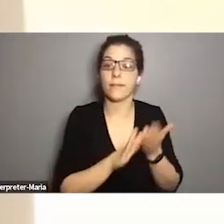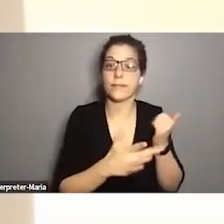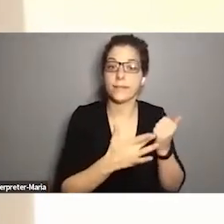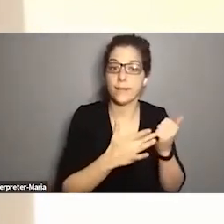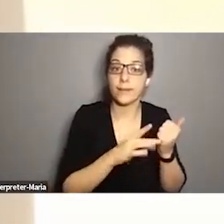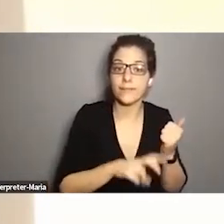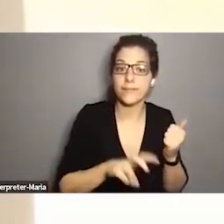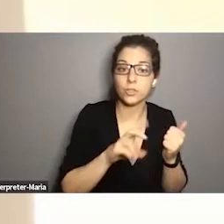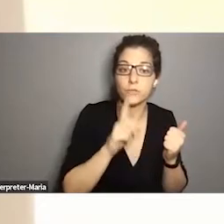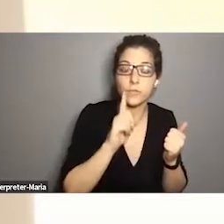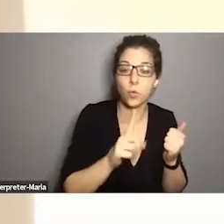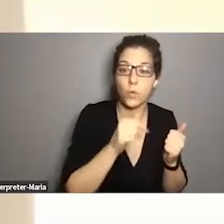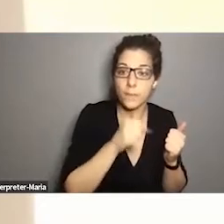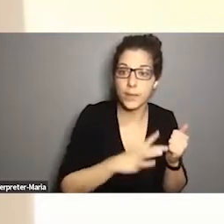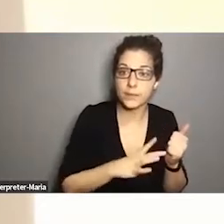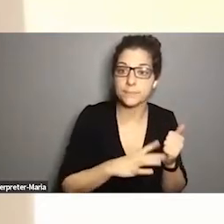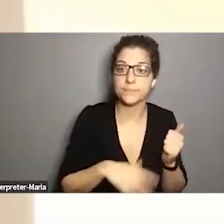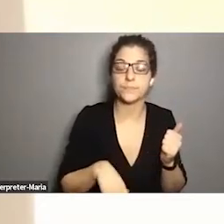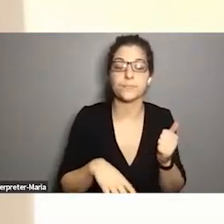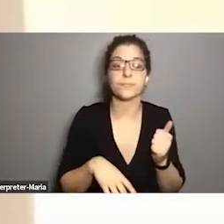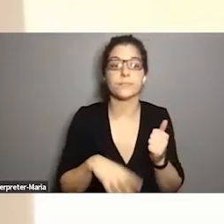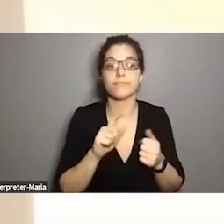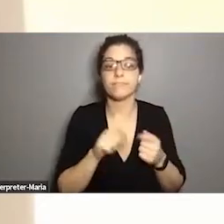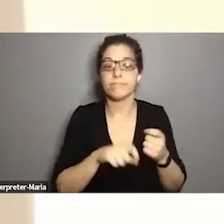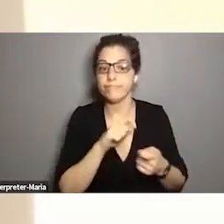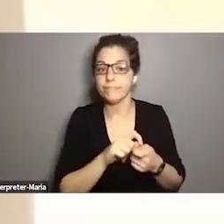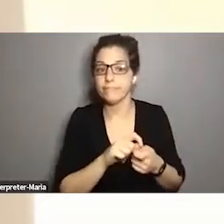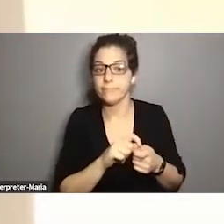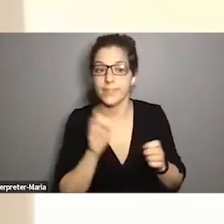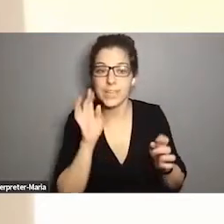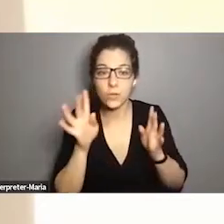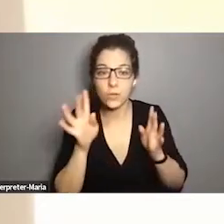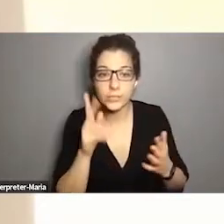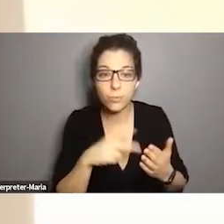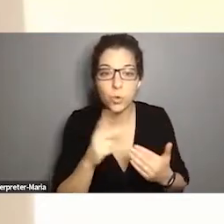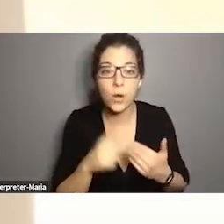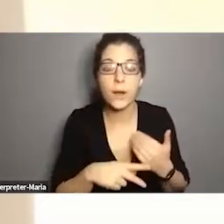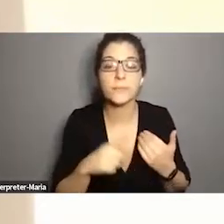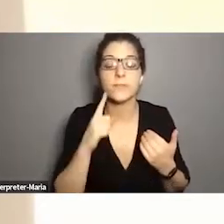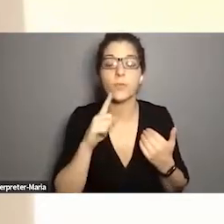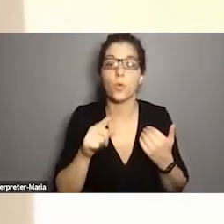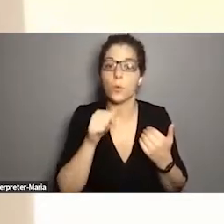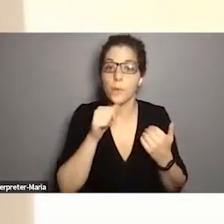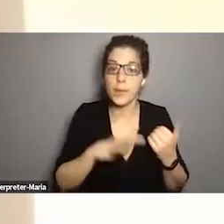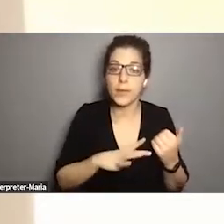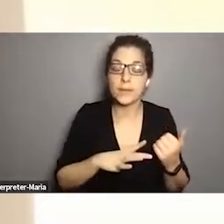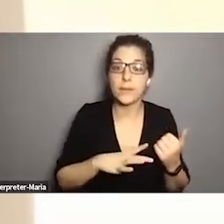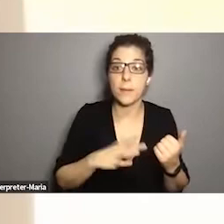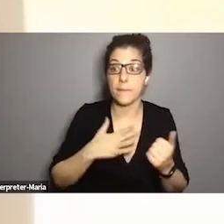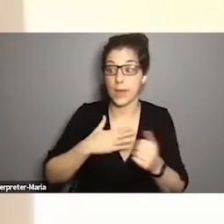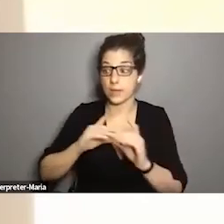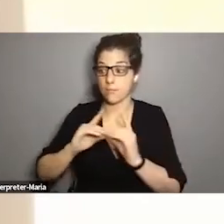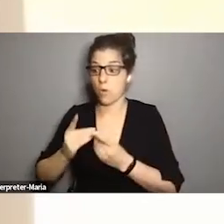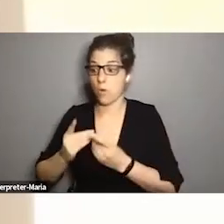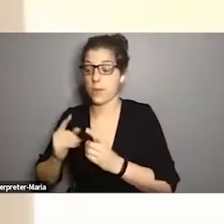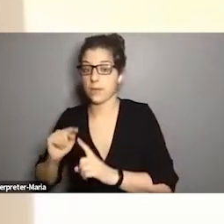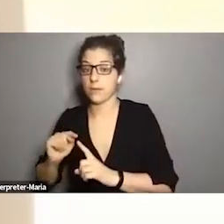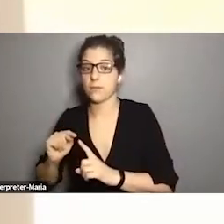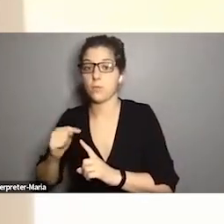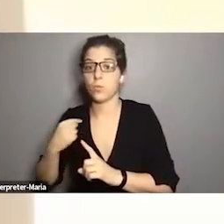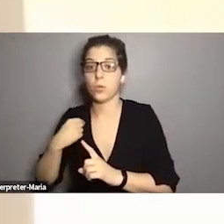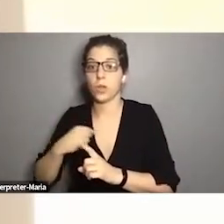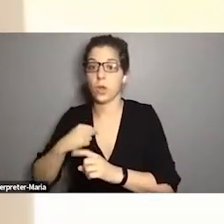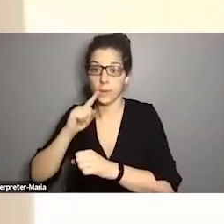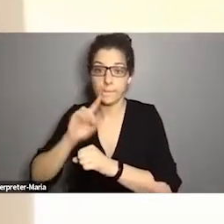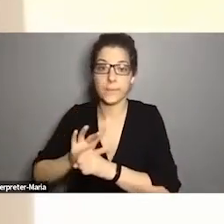women. We run specific innovation programs for women. In my department, for example, we're